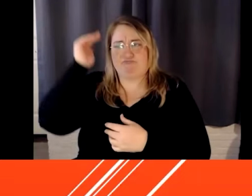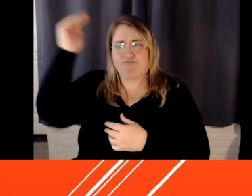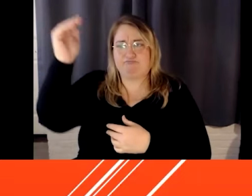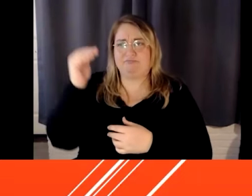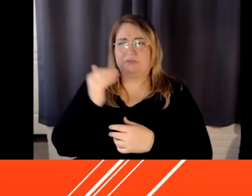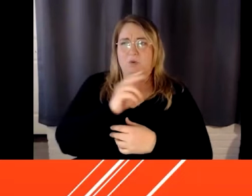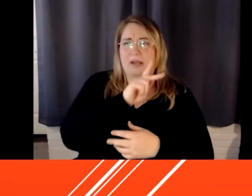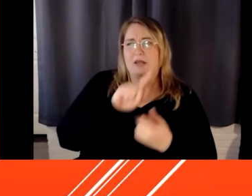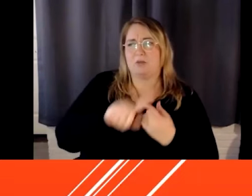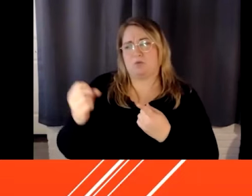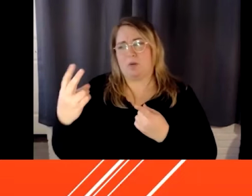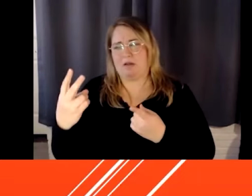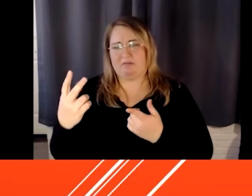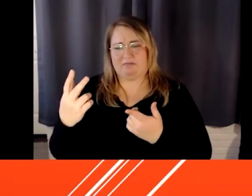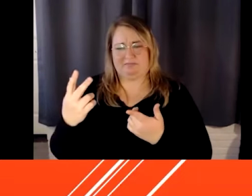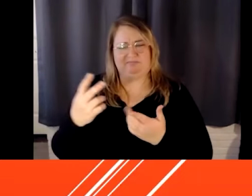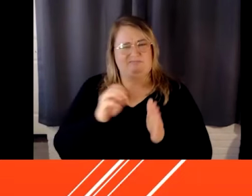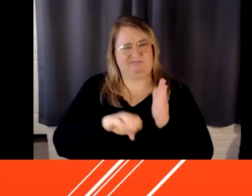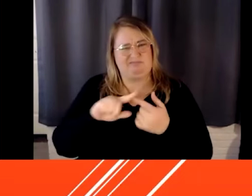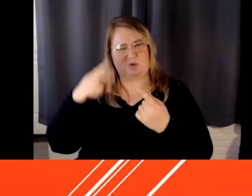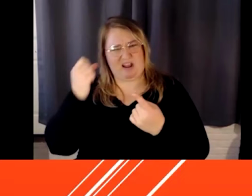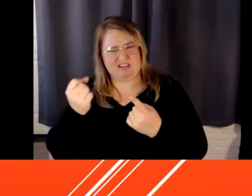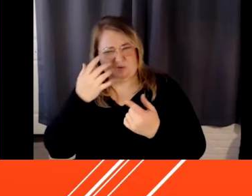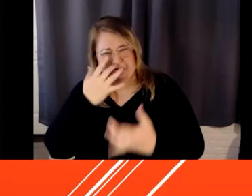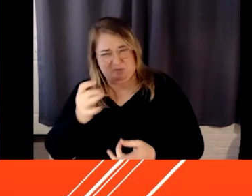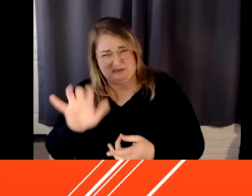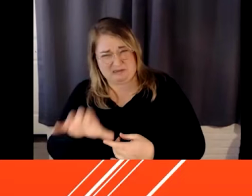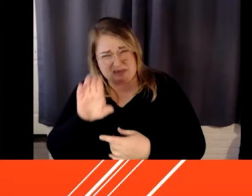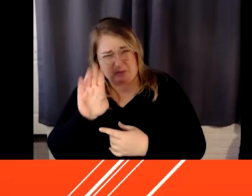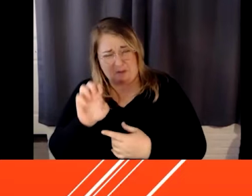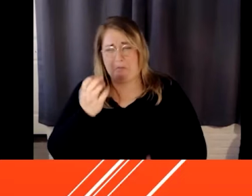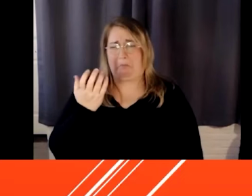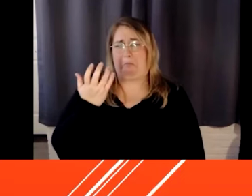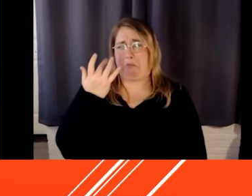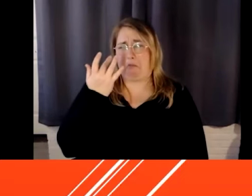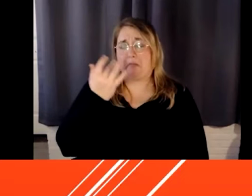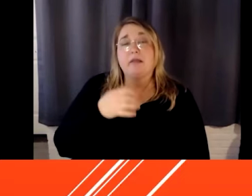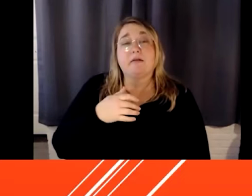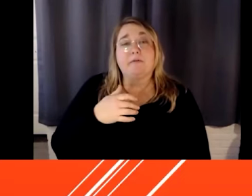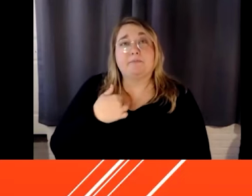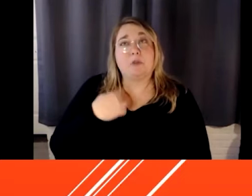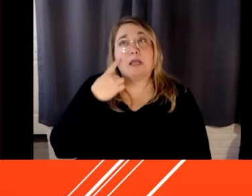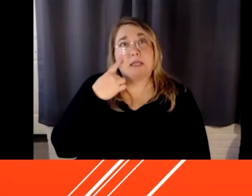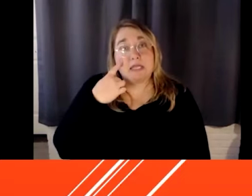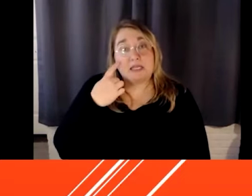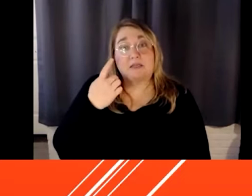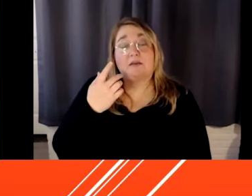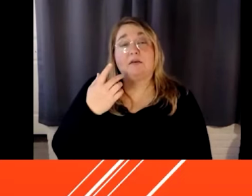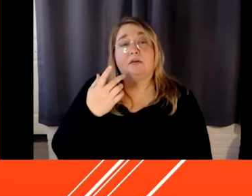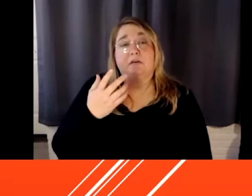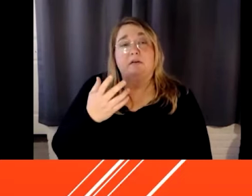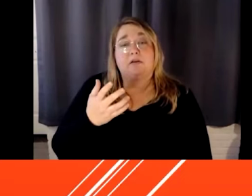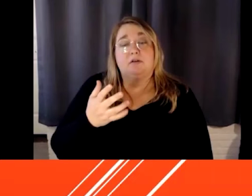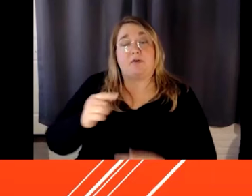interested in this? The only thing I could think of is that I think going back